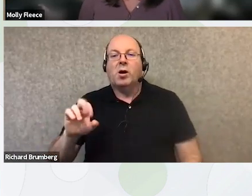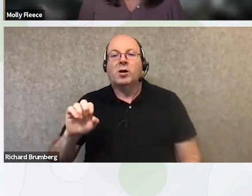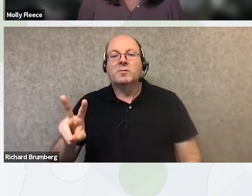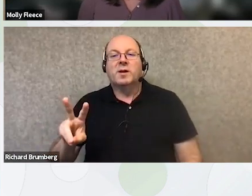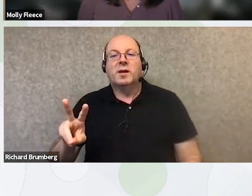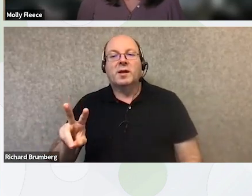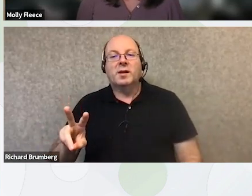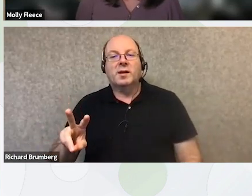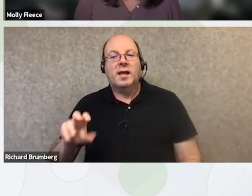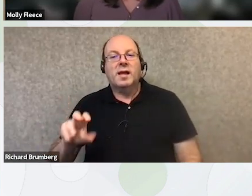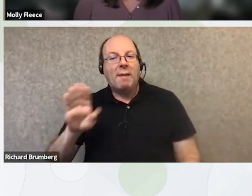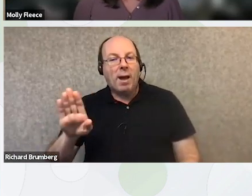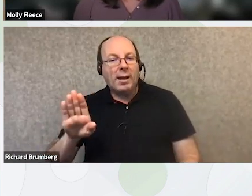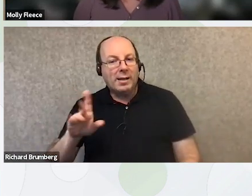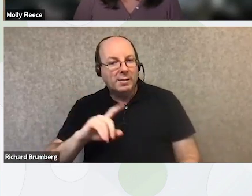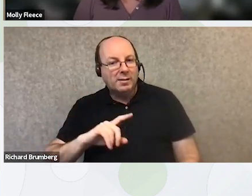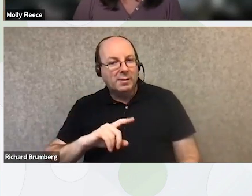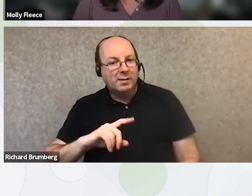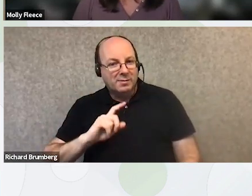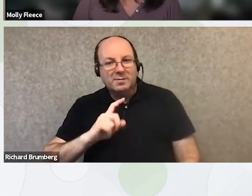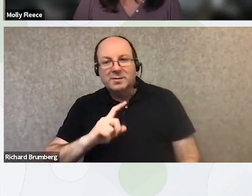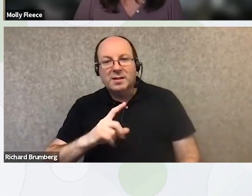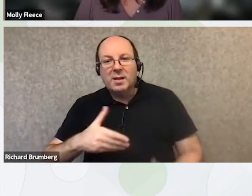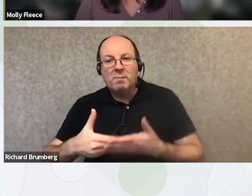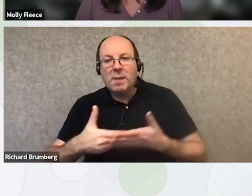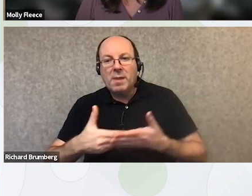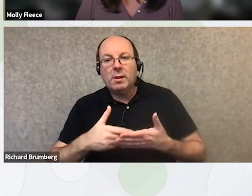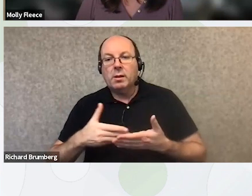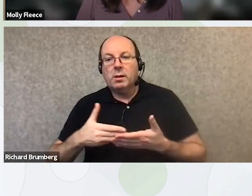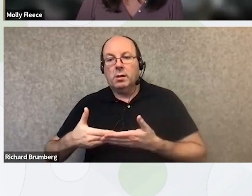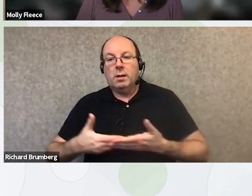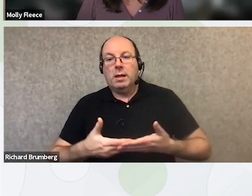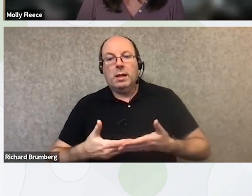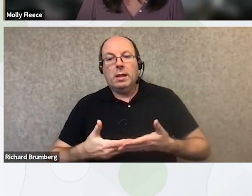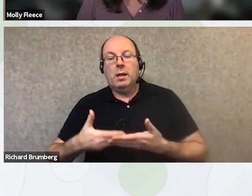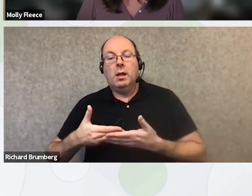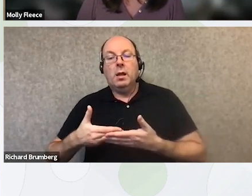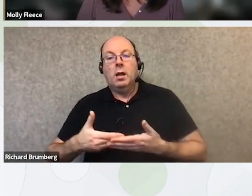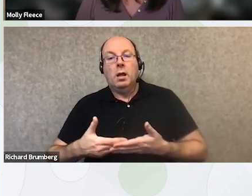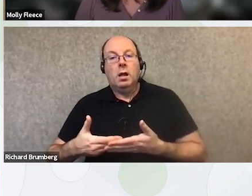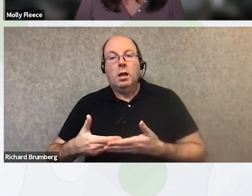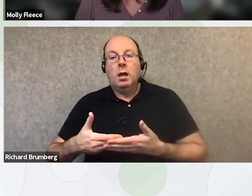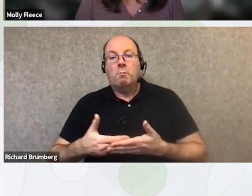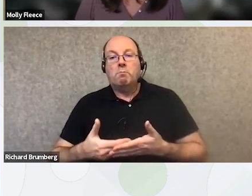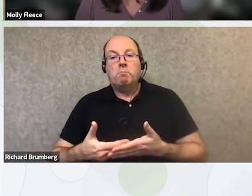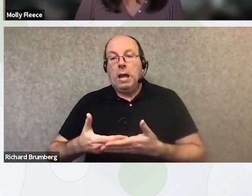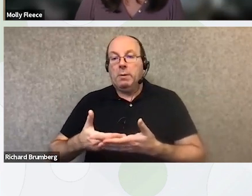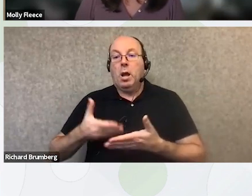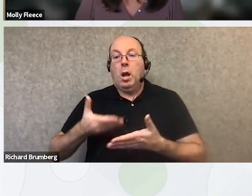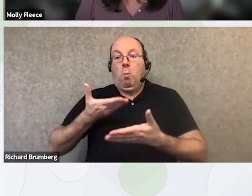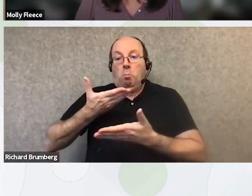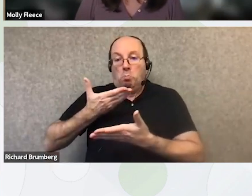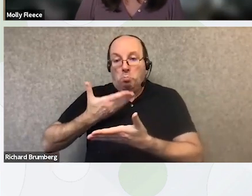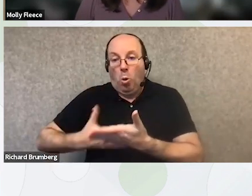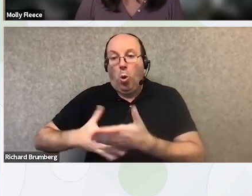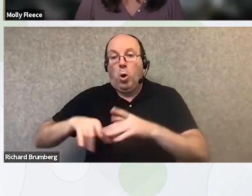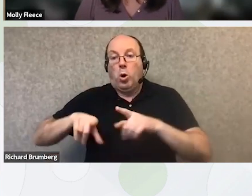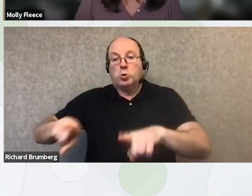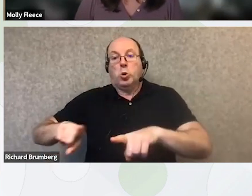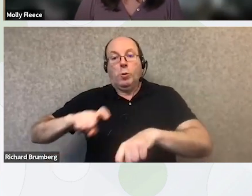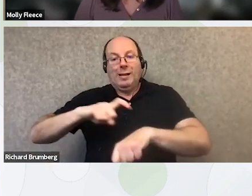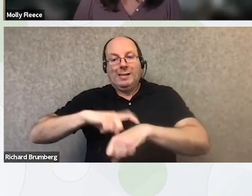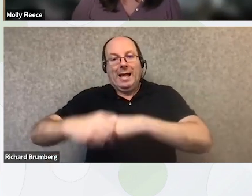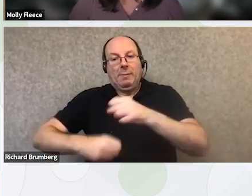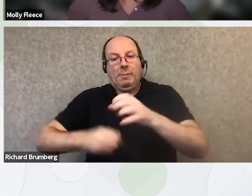to be given to a baby, infants born or entering RSV season, and potentially a smaller group